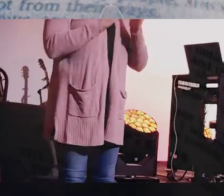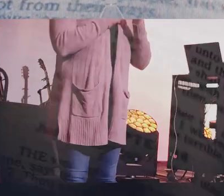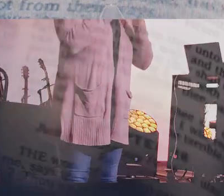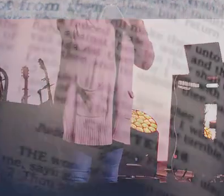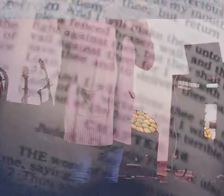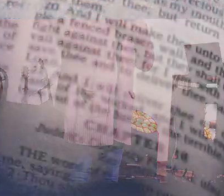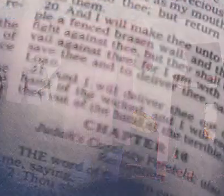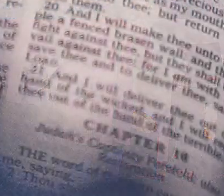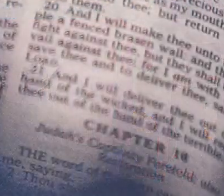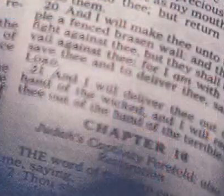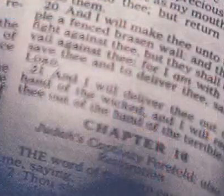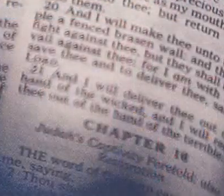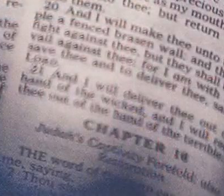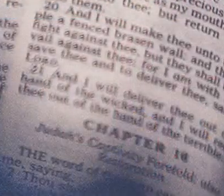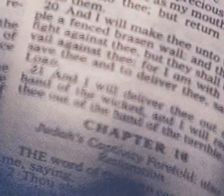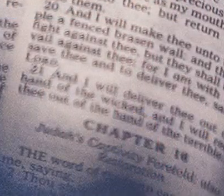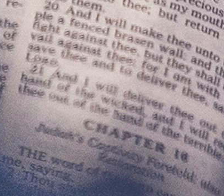Jesus' name.